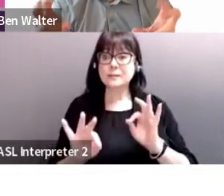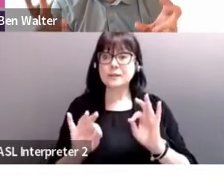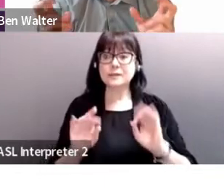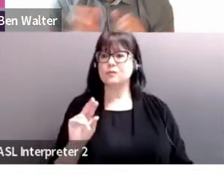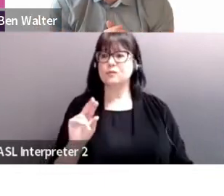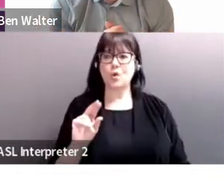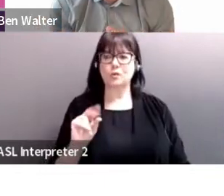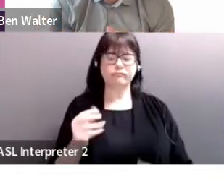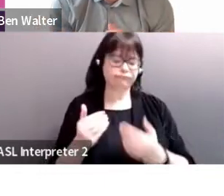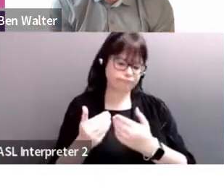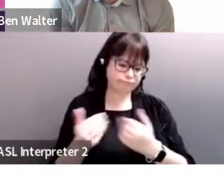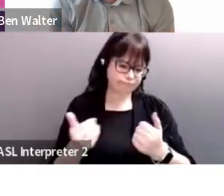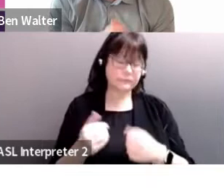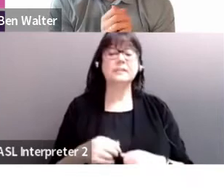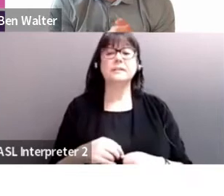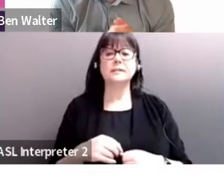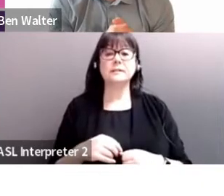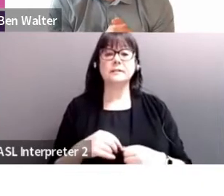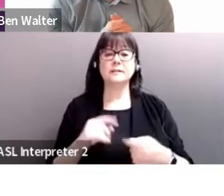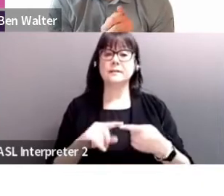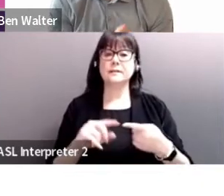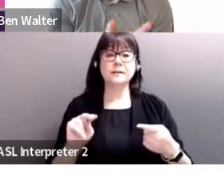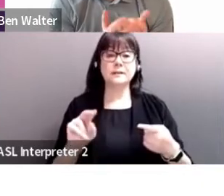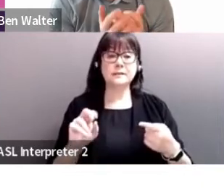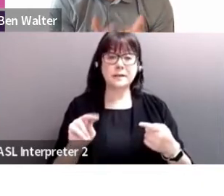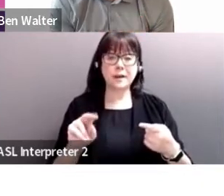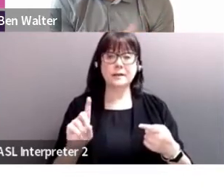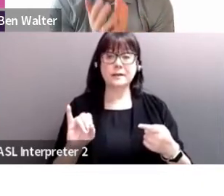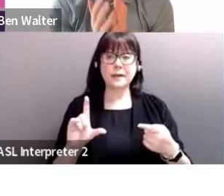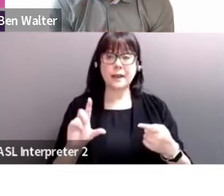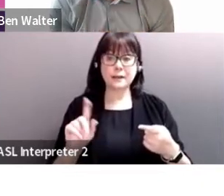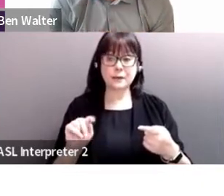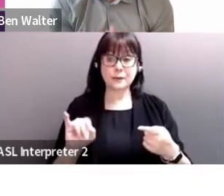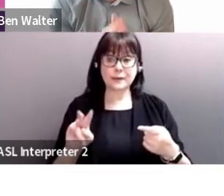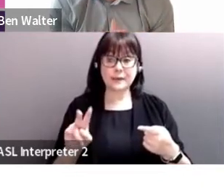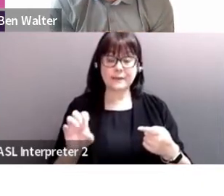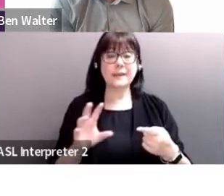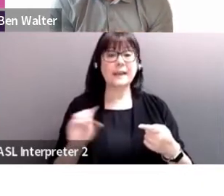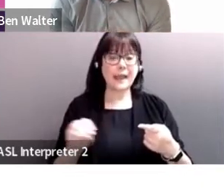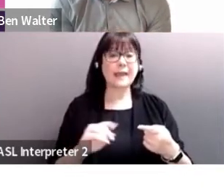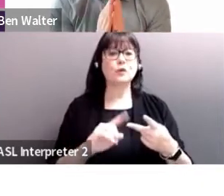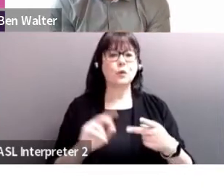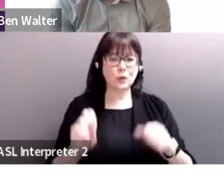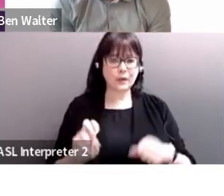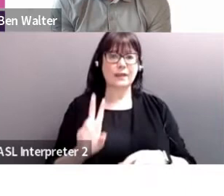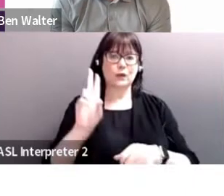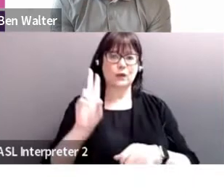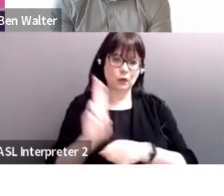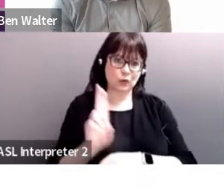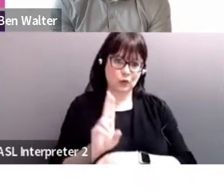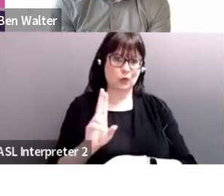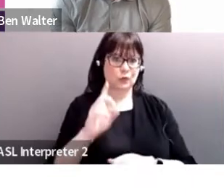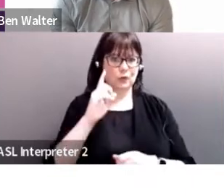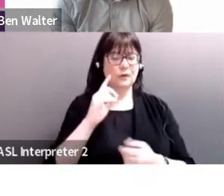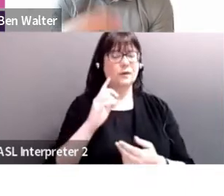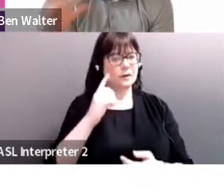both non-dilutive, which is great. And the cool thing is you can actually leverage both for your business. So through Pocketed, you